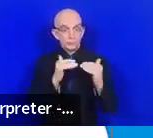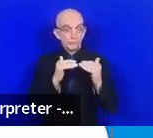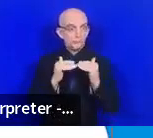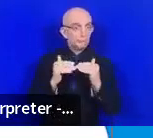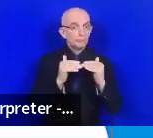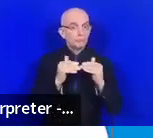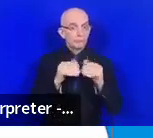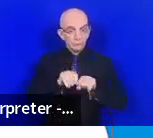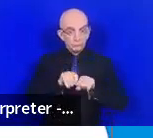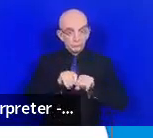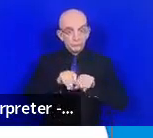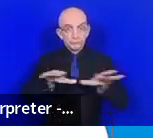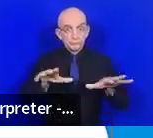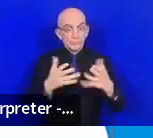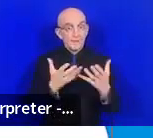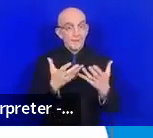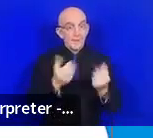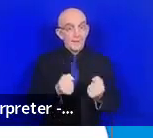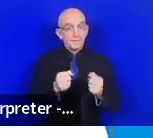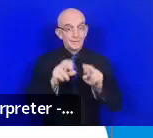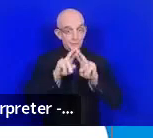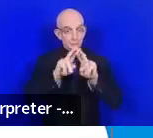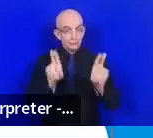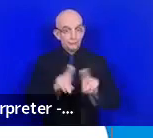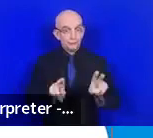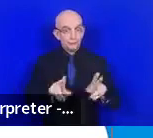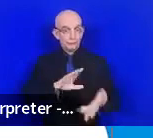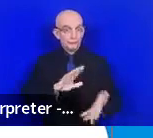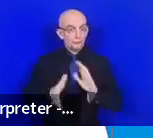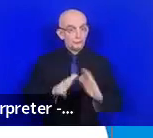international sign, easy to read,